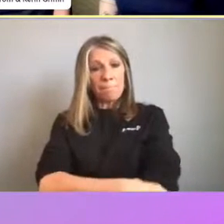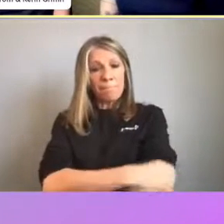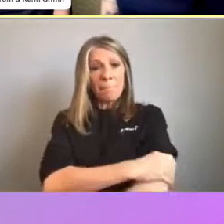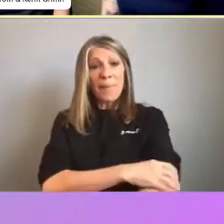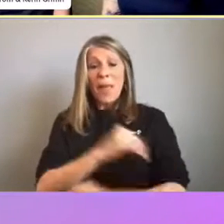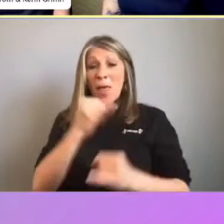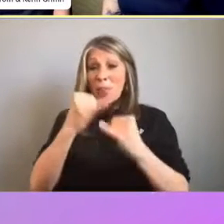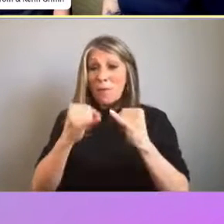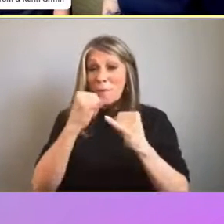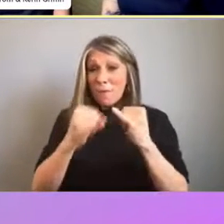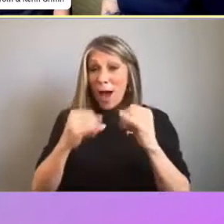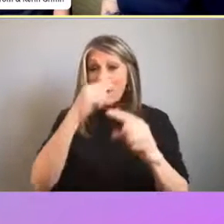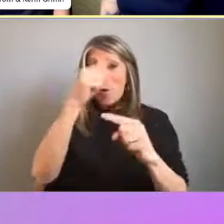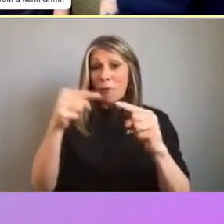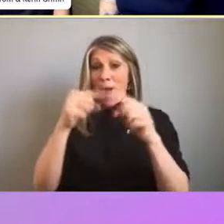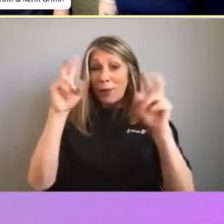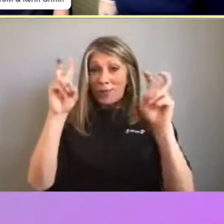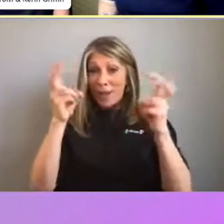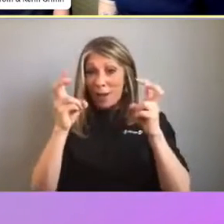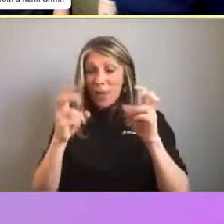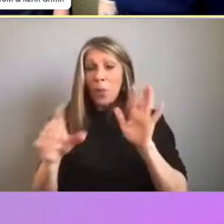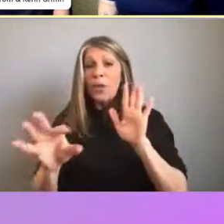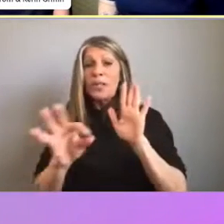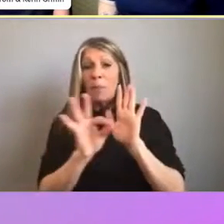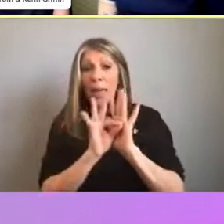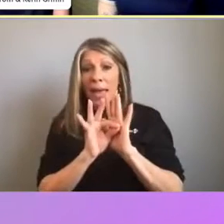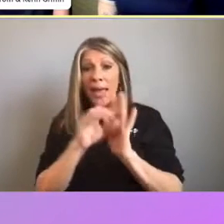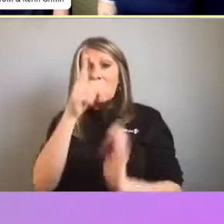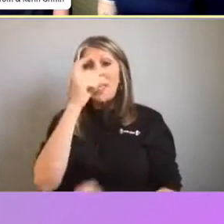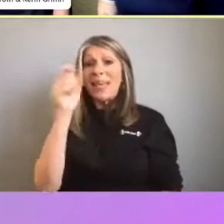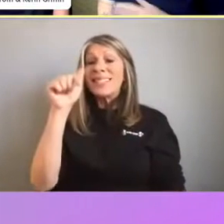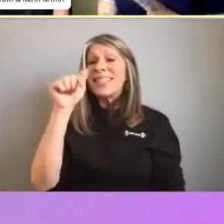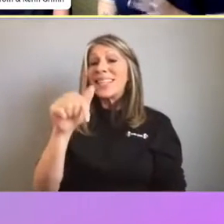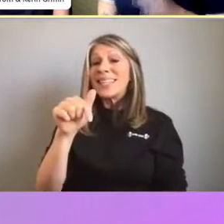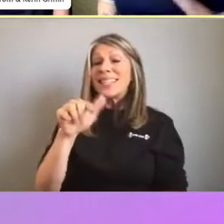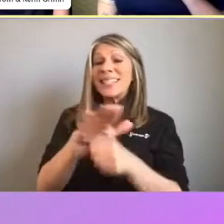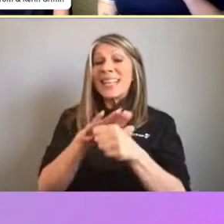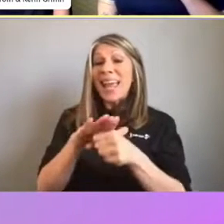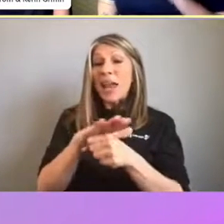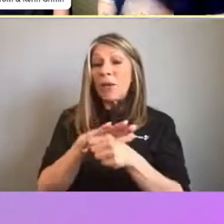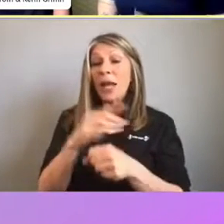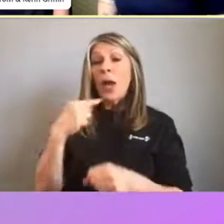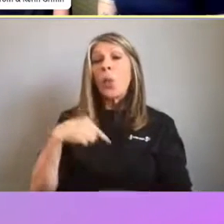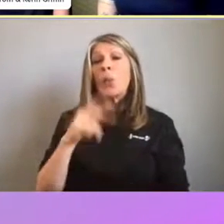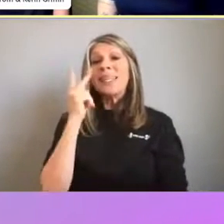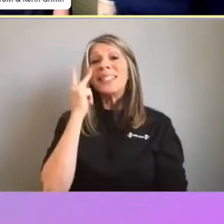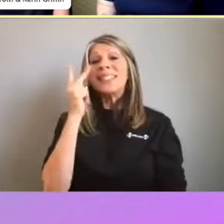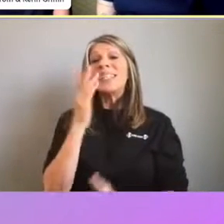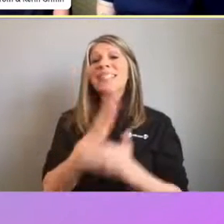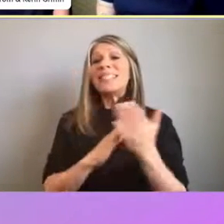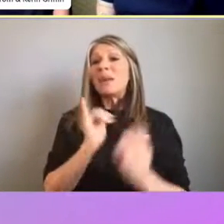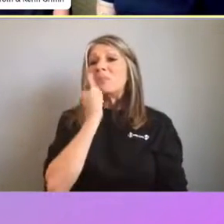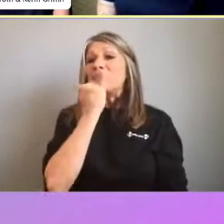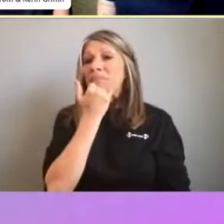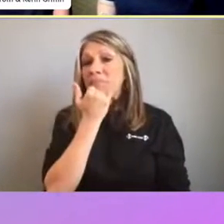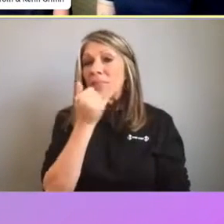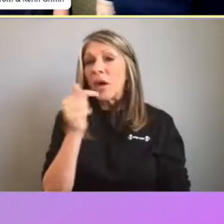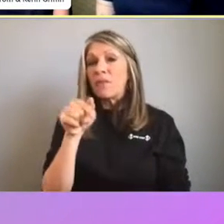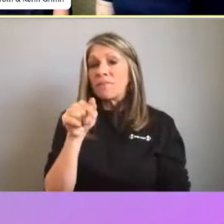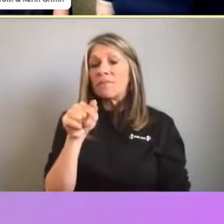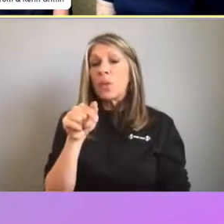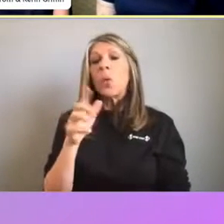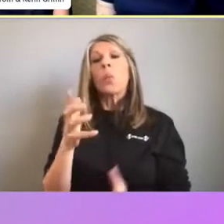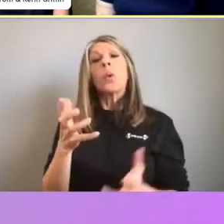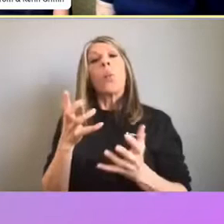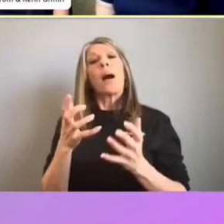The final round topic was chosen because this is an area where we see some misuse of the element, and so we wanted